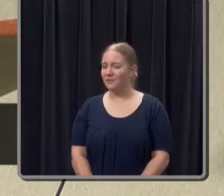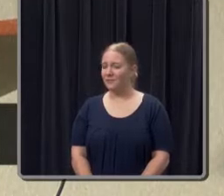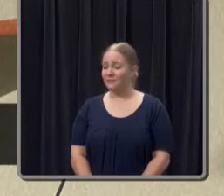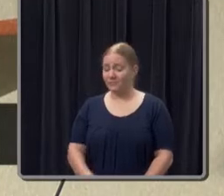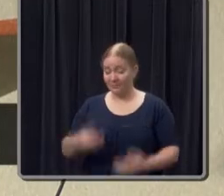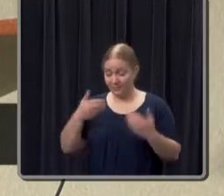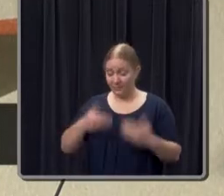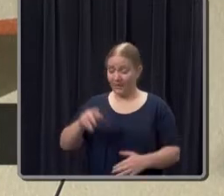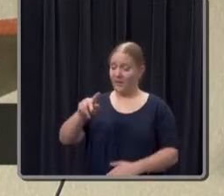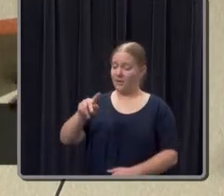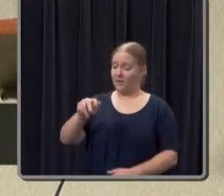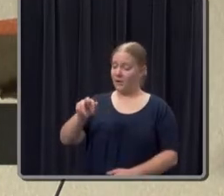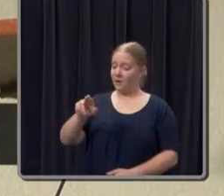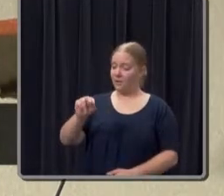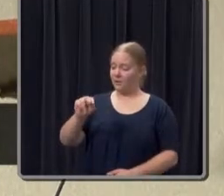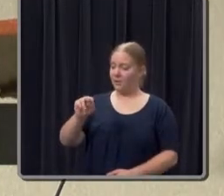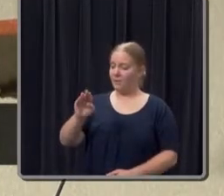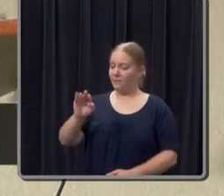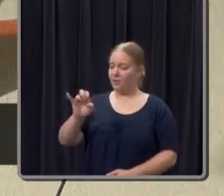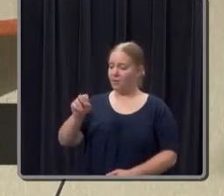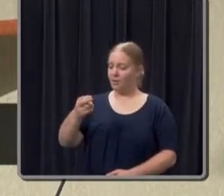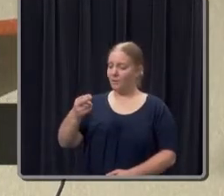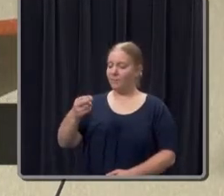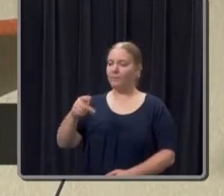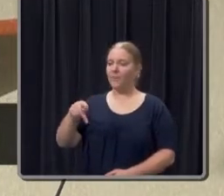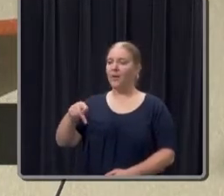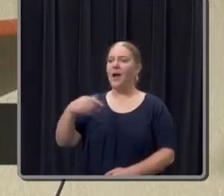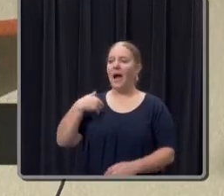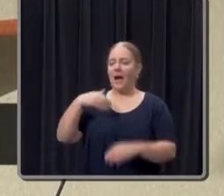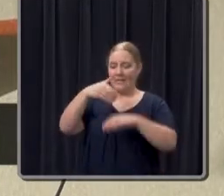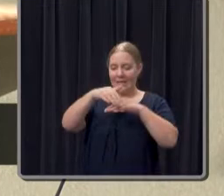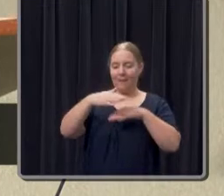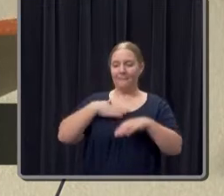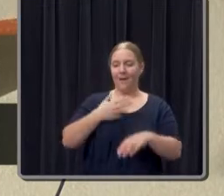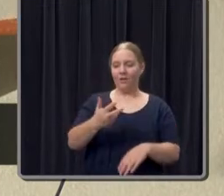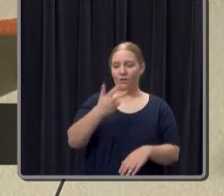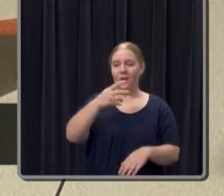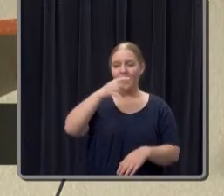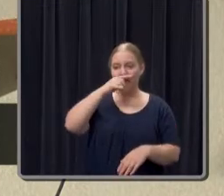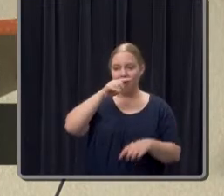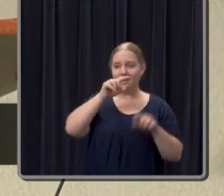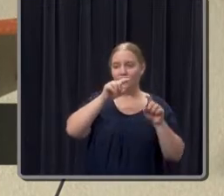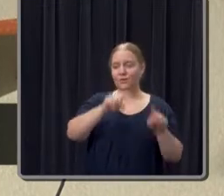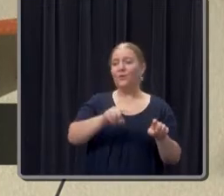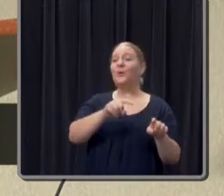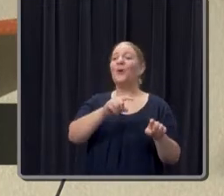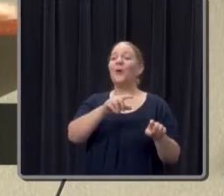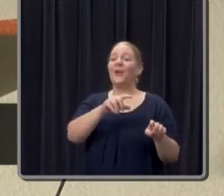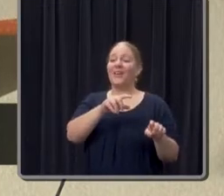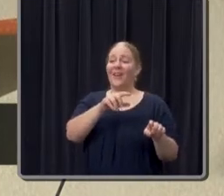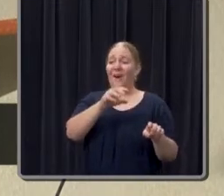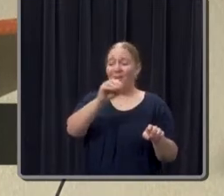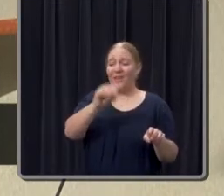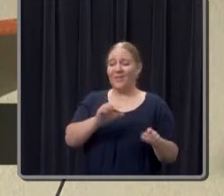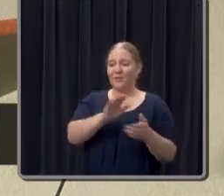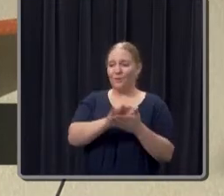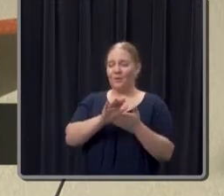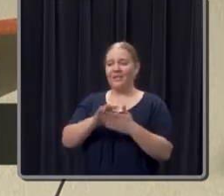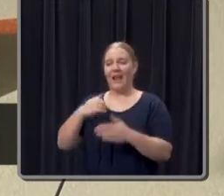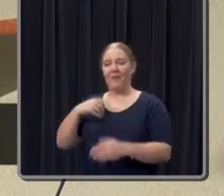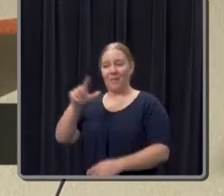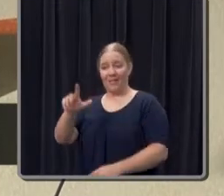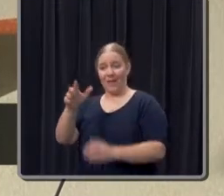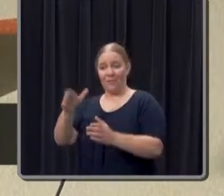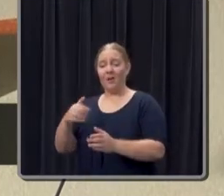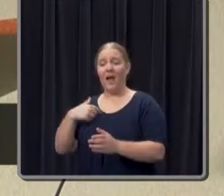I am Karen Bishop. I sent my 3 kids through Olathe Public Schools, and I'm the librarian at Mission Trail Middle School. I'm here tonight to talk about the